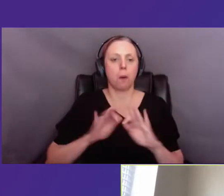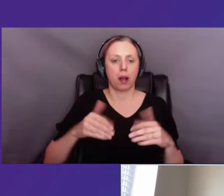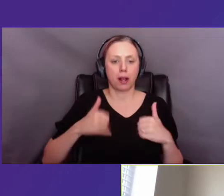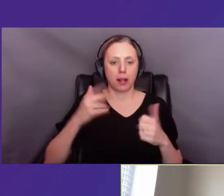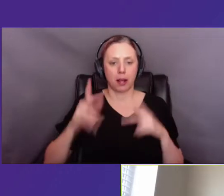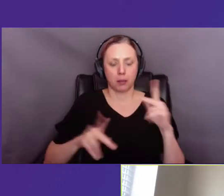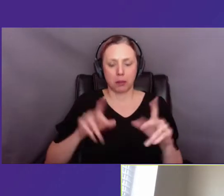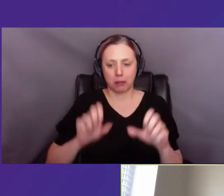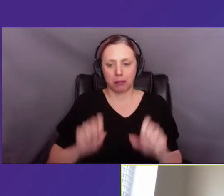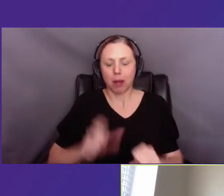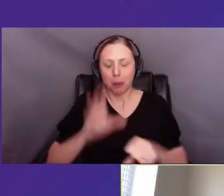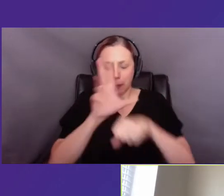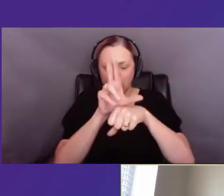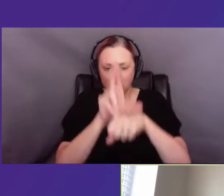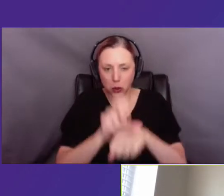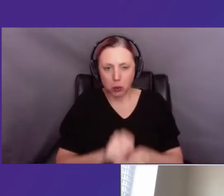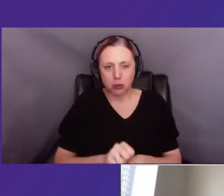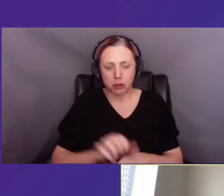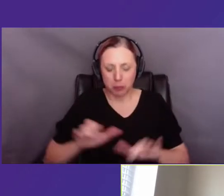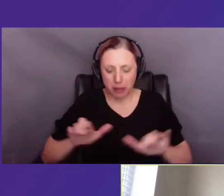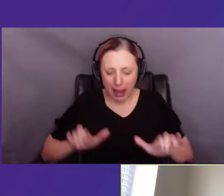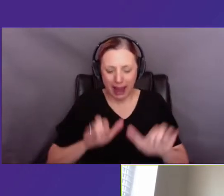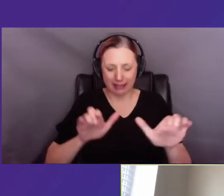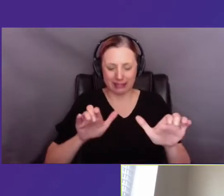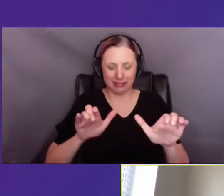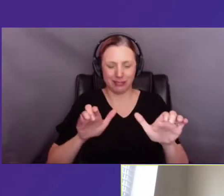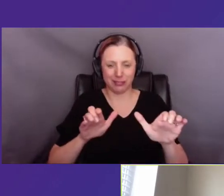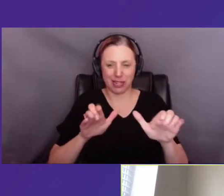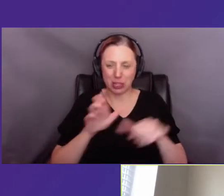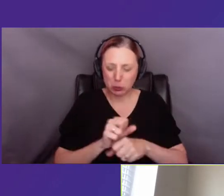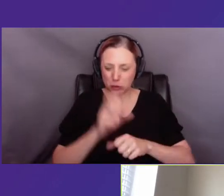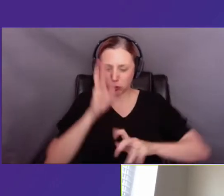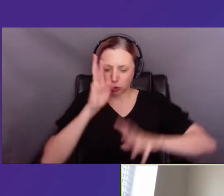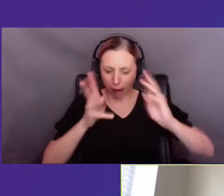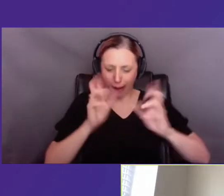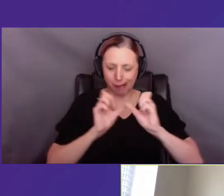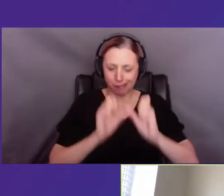to get used to the act of creating and creating constantly and